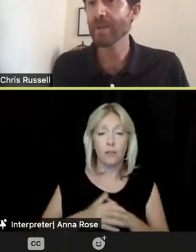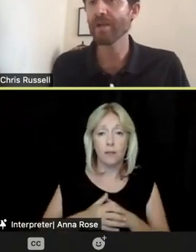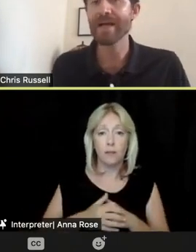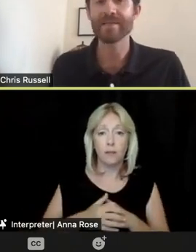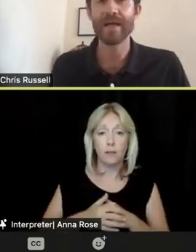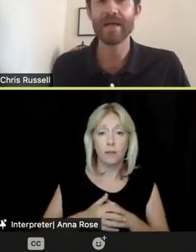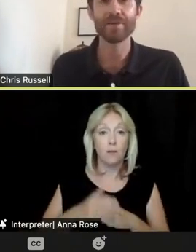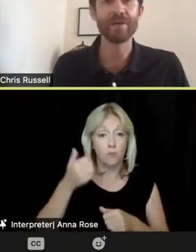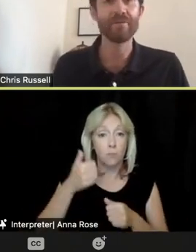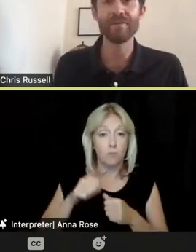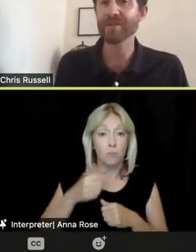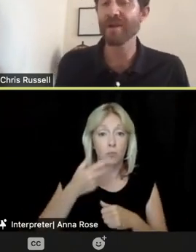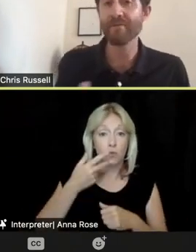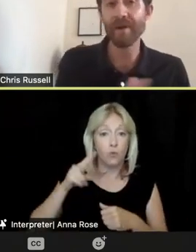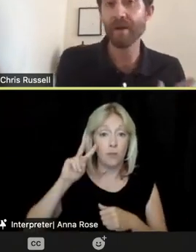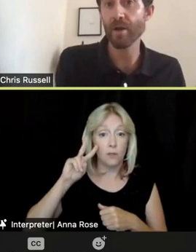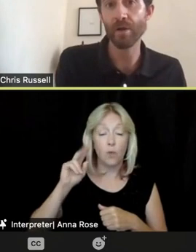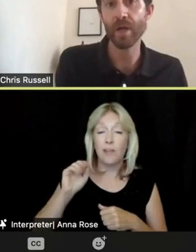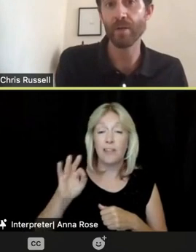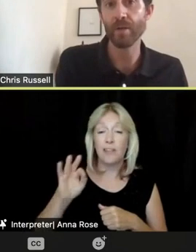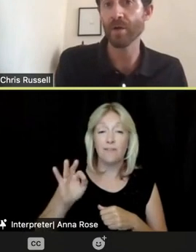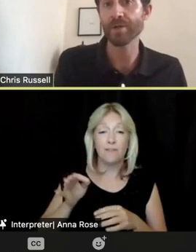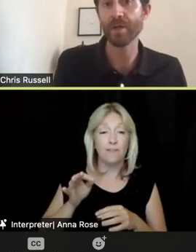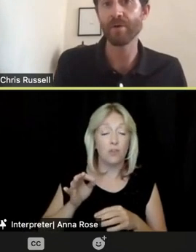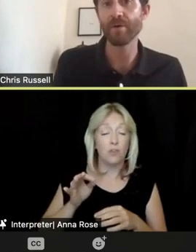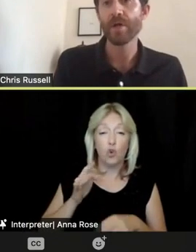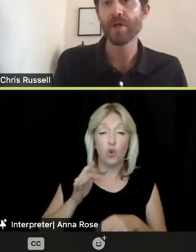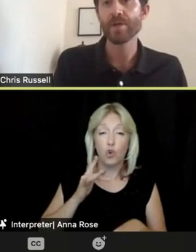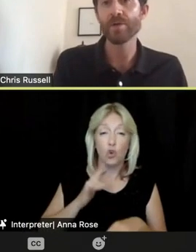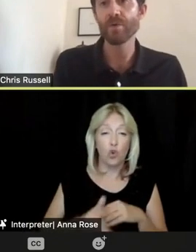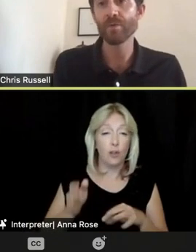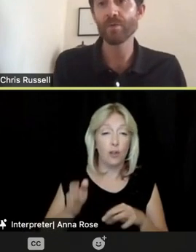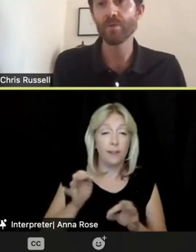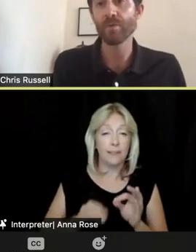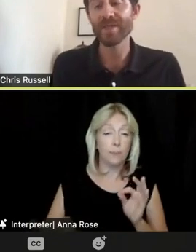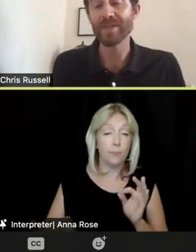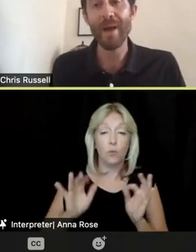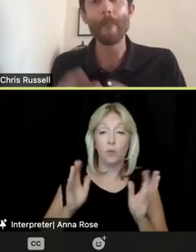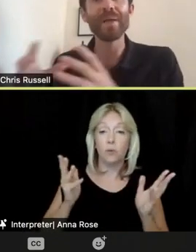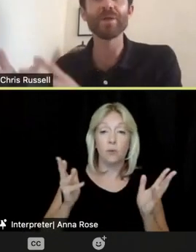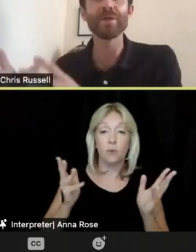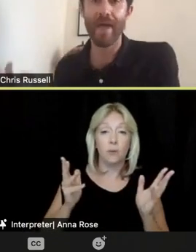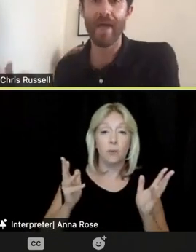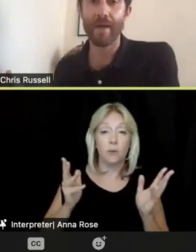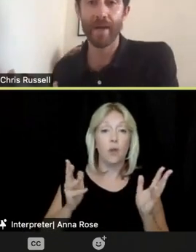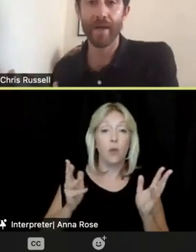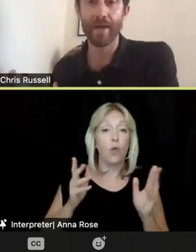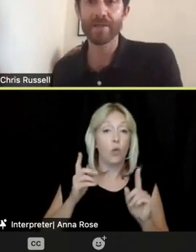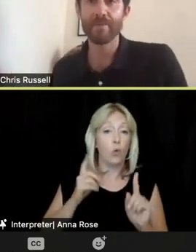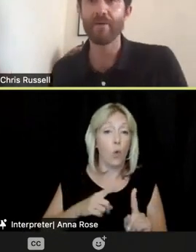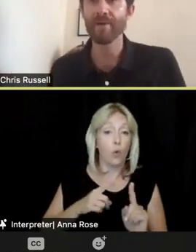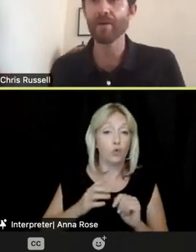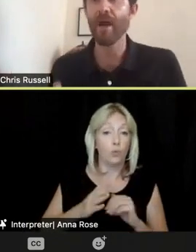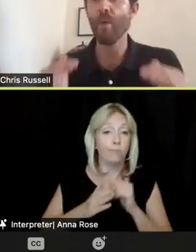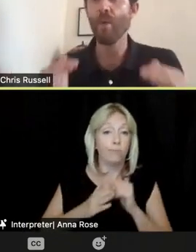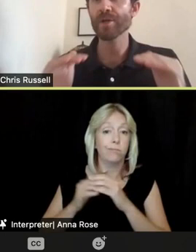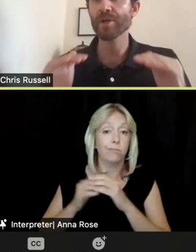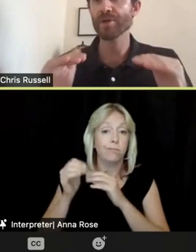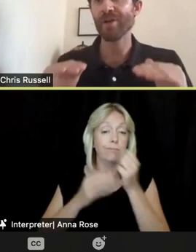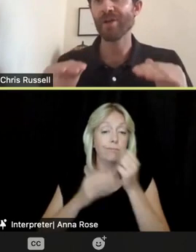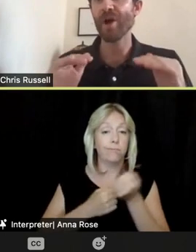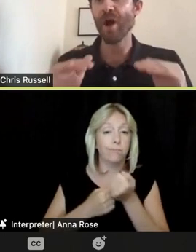Jen talked about last session, even if it's on a very early emergent level. So it's about building that, right? It's about